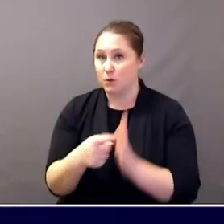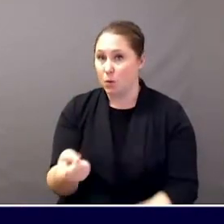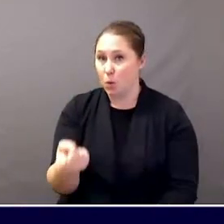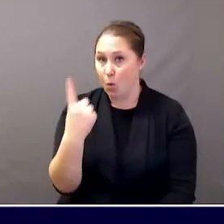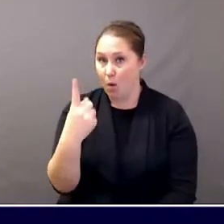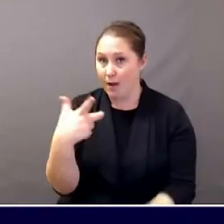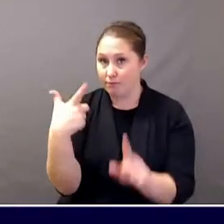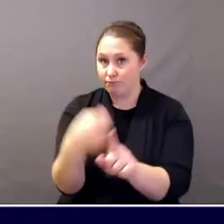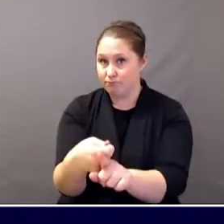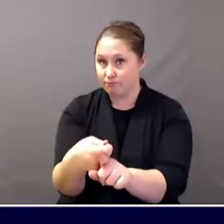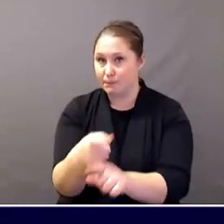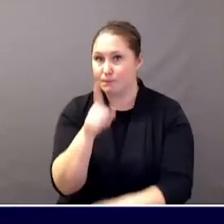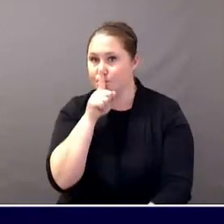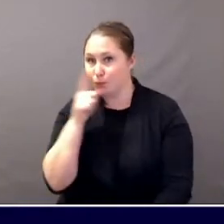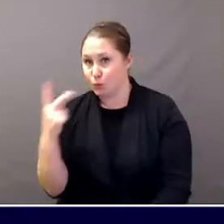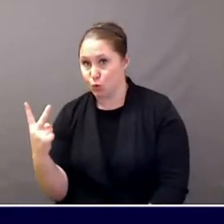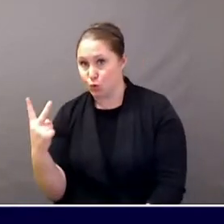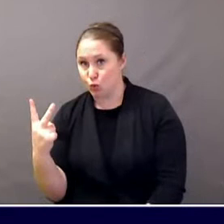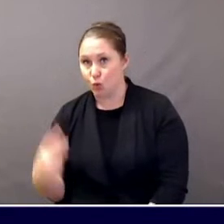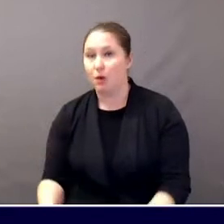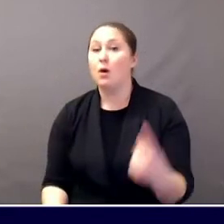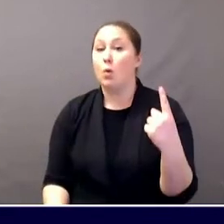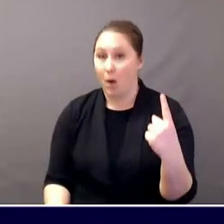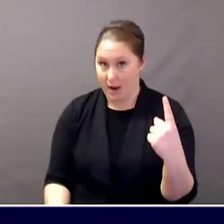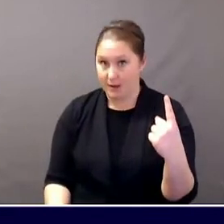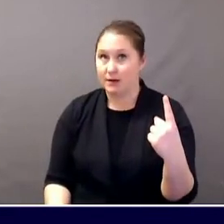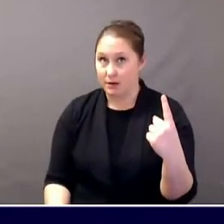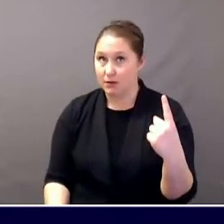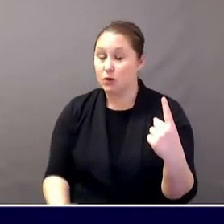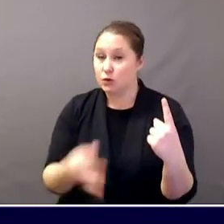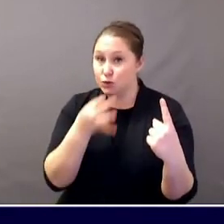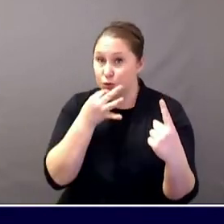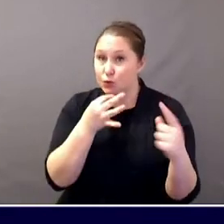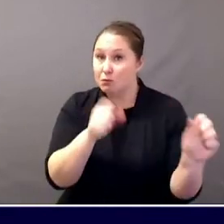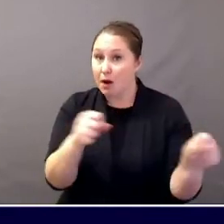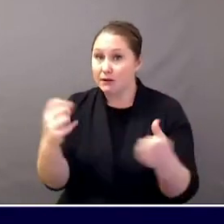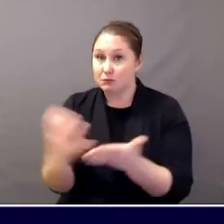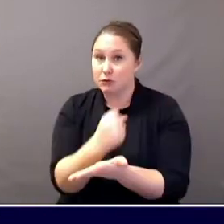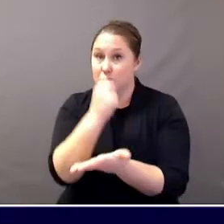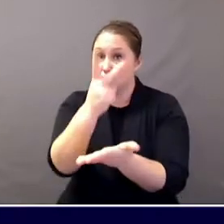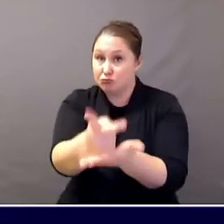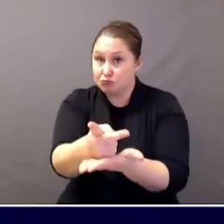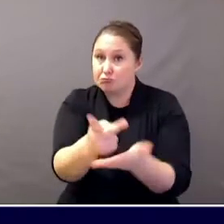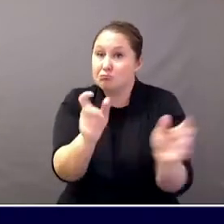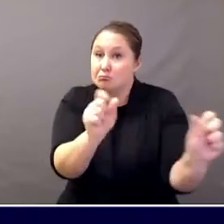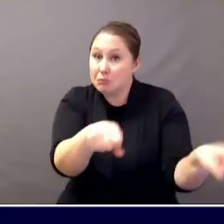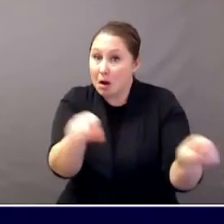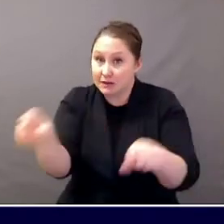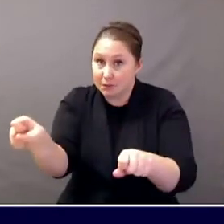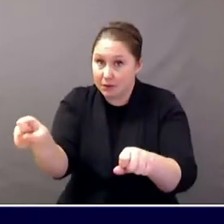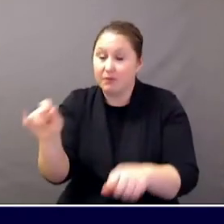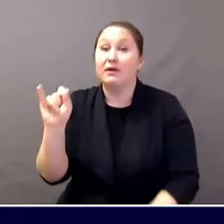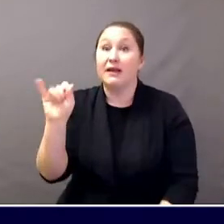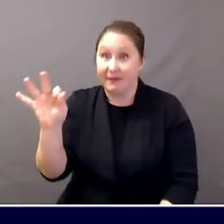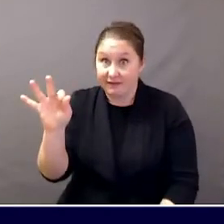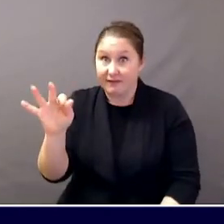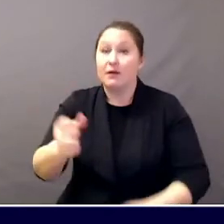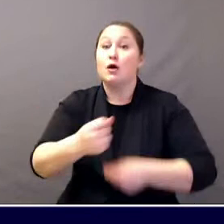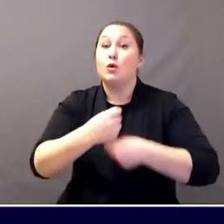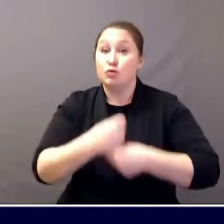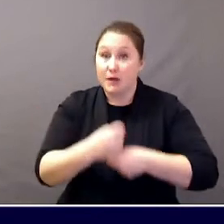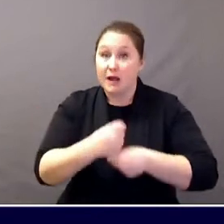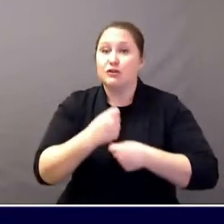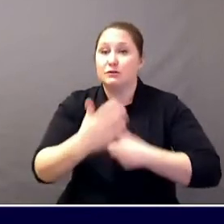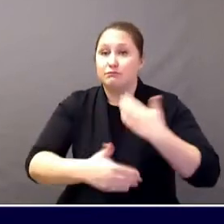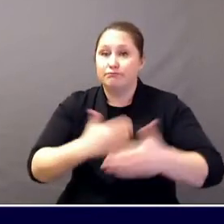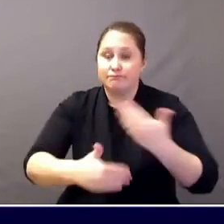coming month or two, that would be a real boon to this effort and provide hopefully a lot more production. Thanks. And in terms of